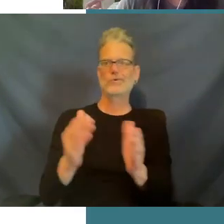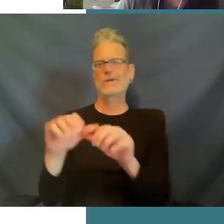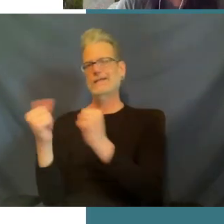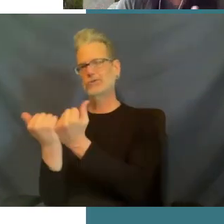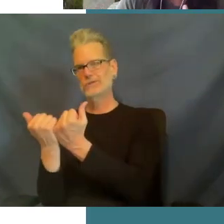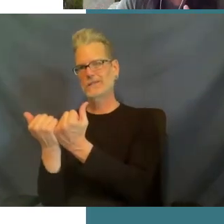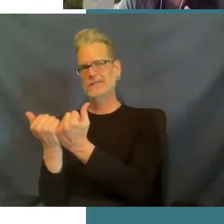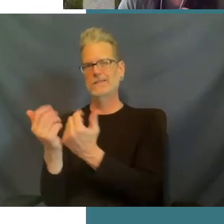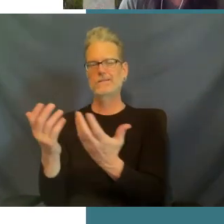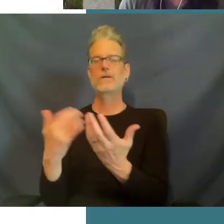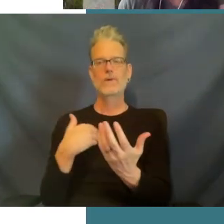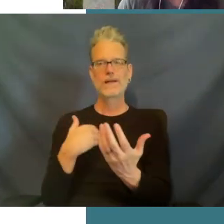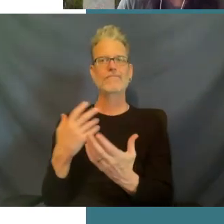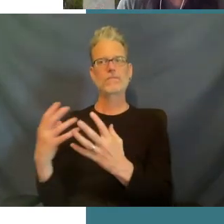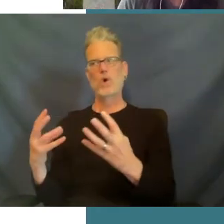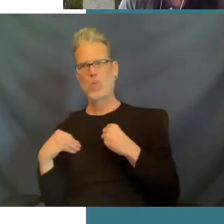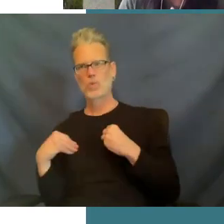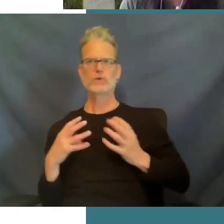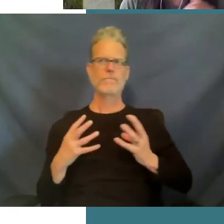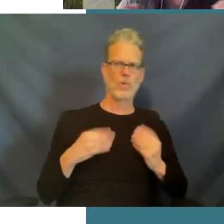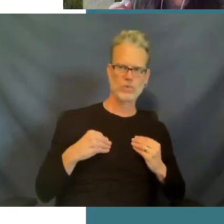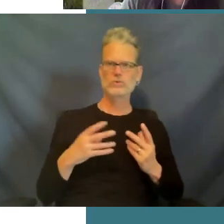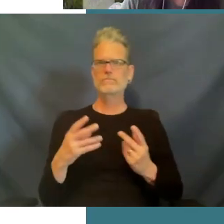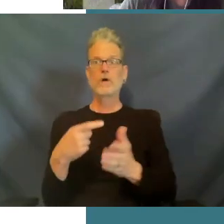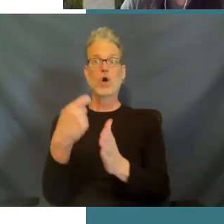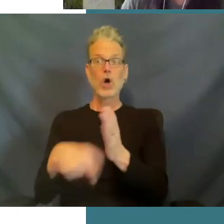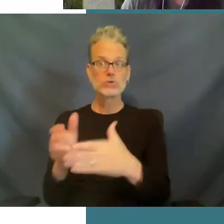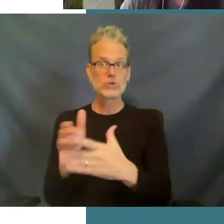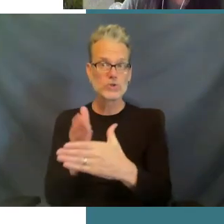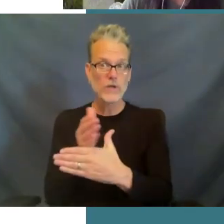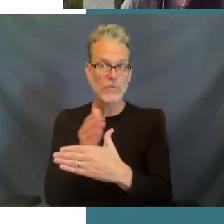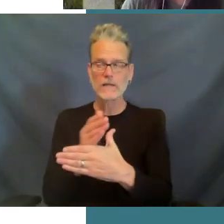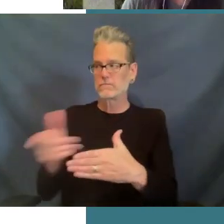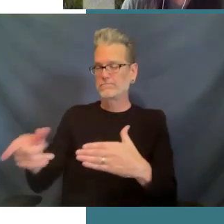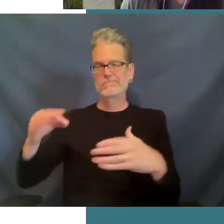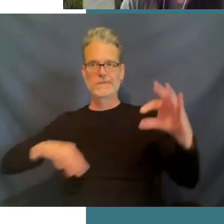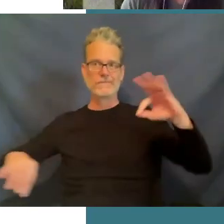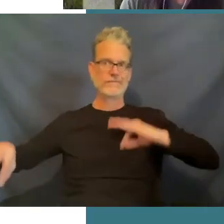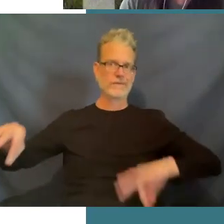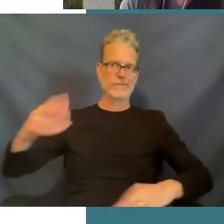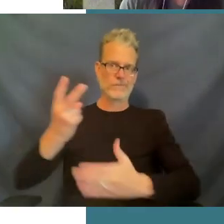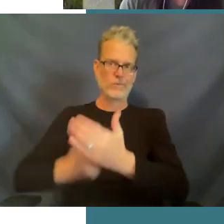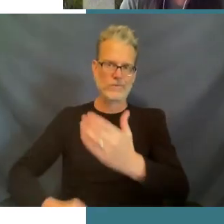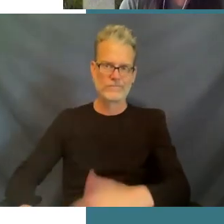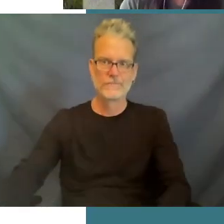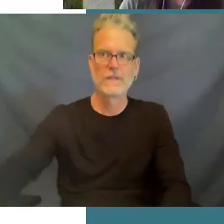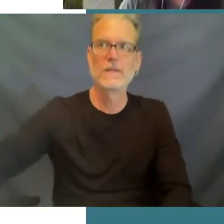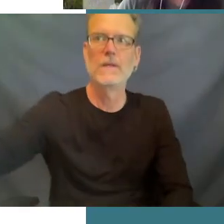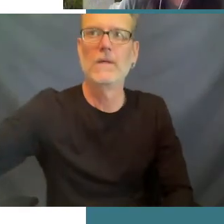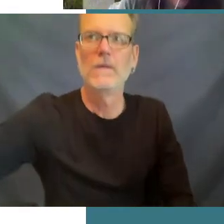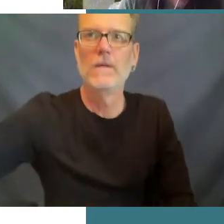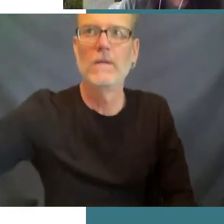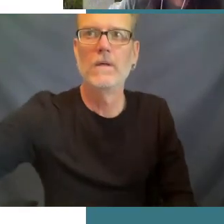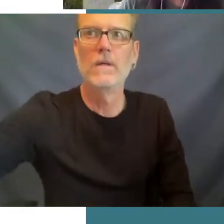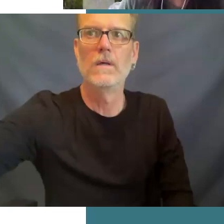there's joint ownership of the project, there's cost sharing, and there's mutual benefit involved. And partnerships can also happen